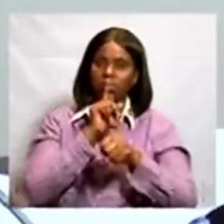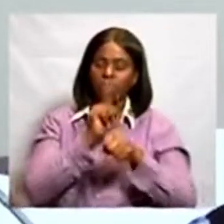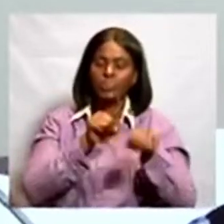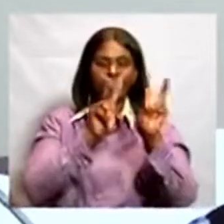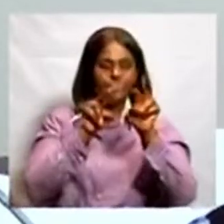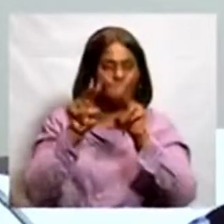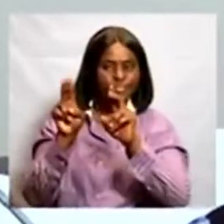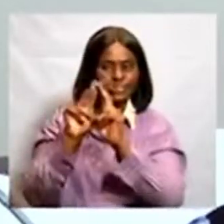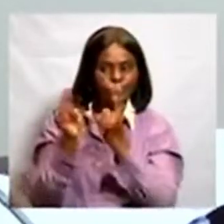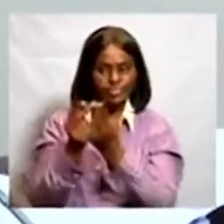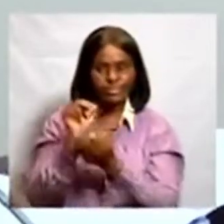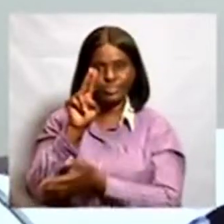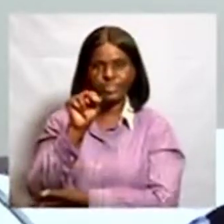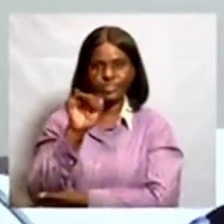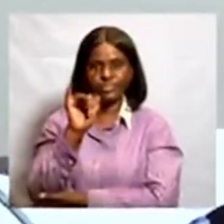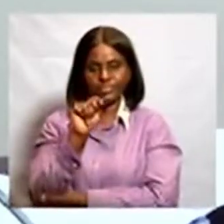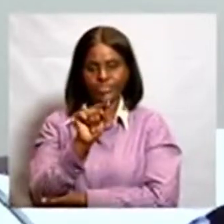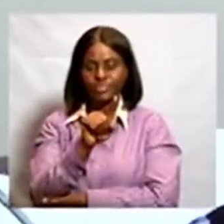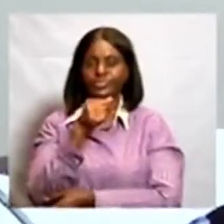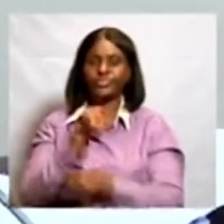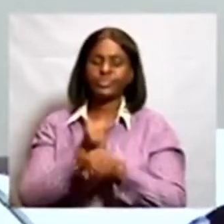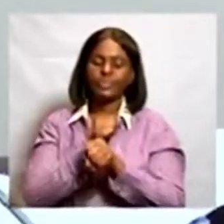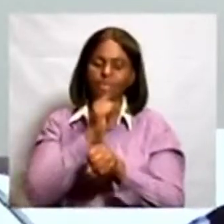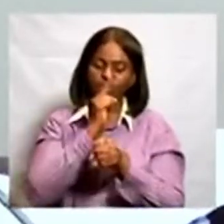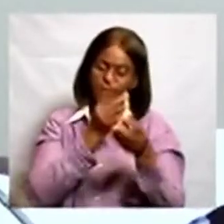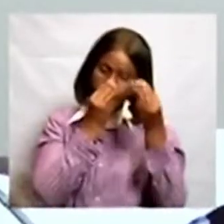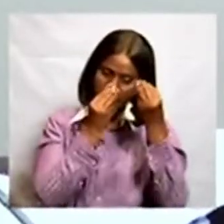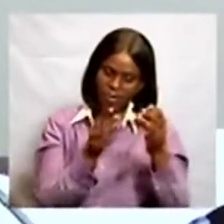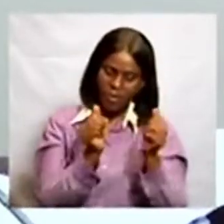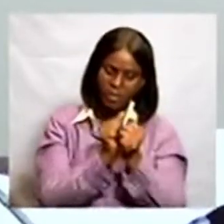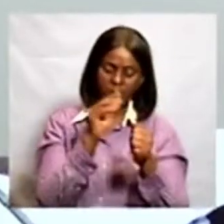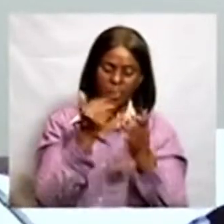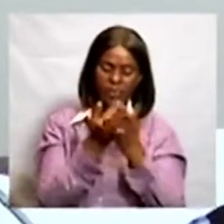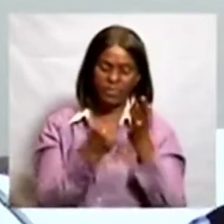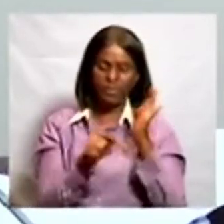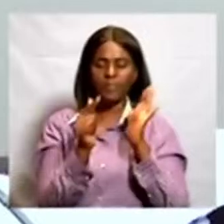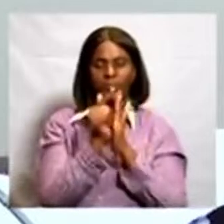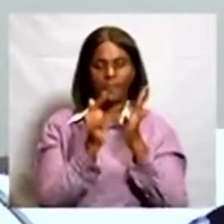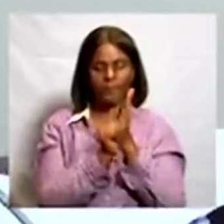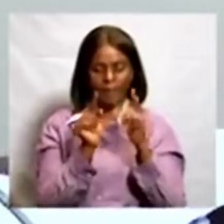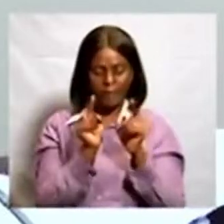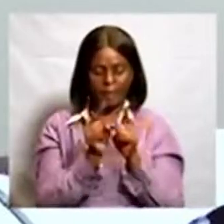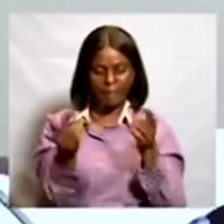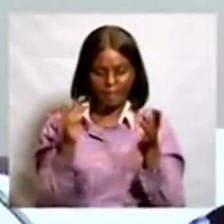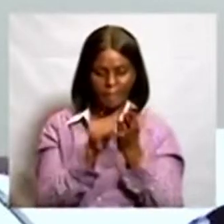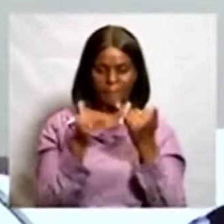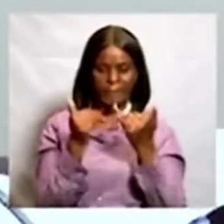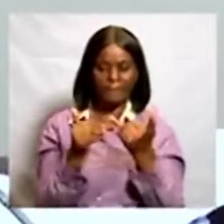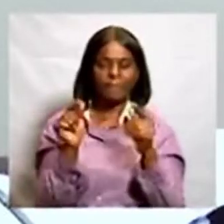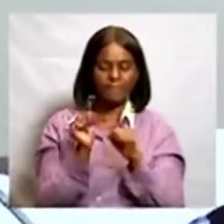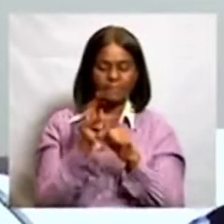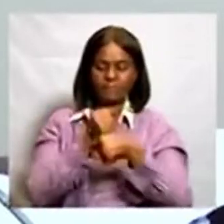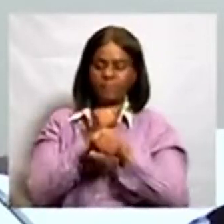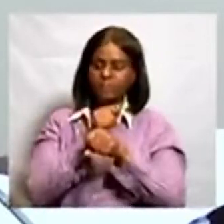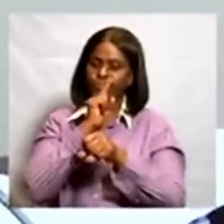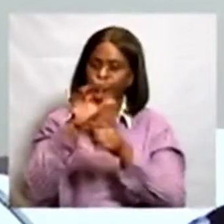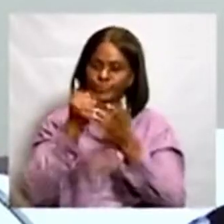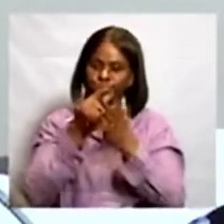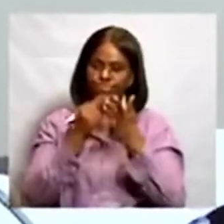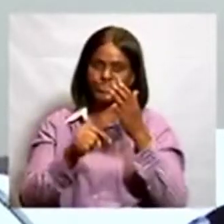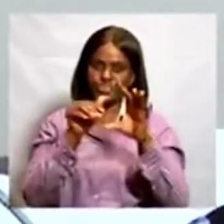inspectorate unit to ensure compliance to the provisions of this Act, and also to ensure compliance